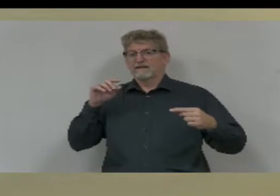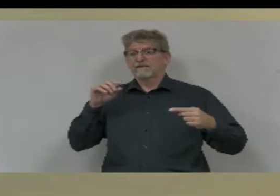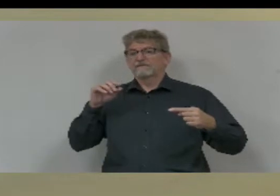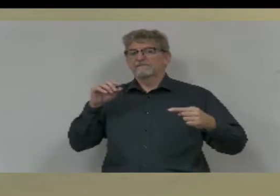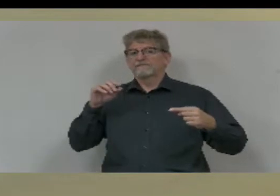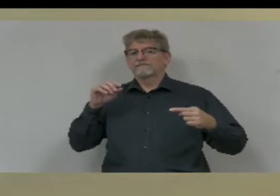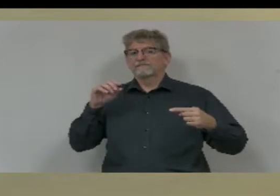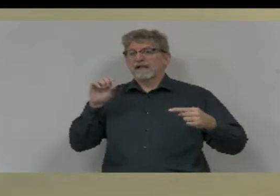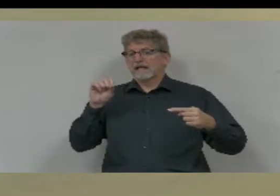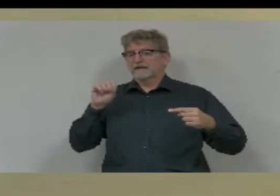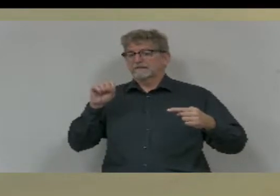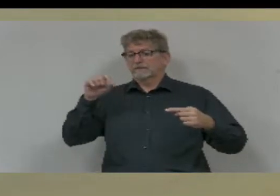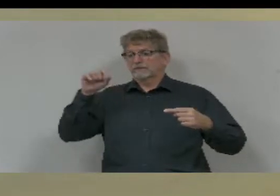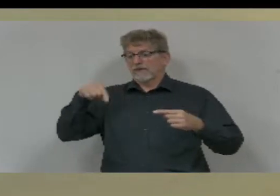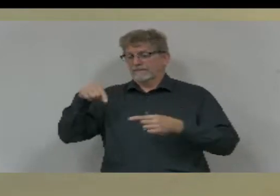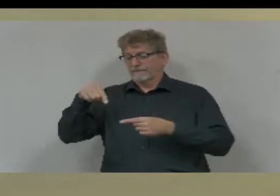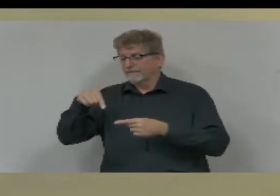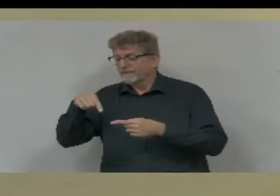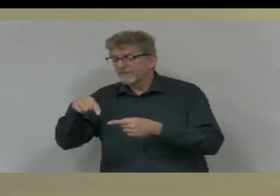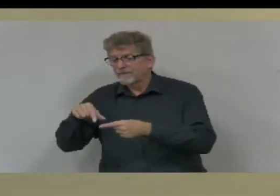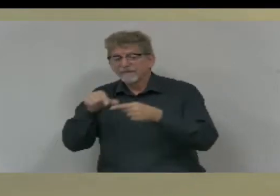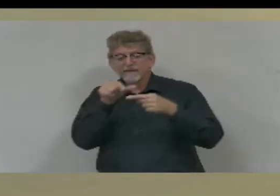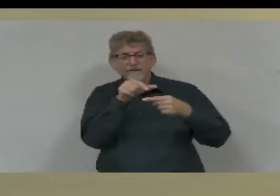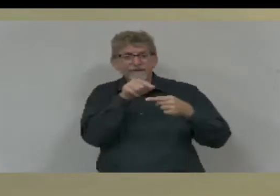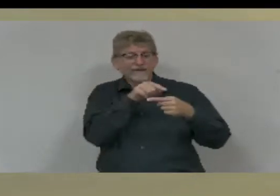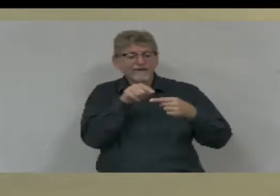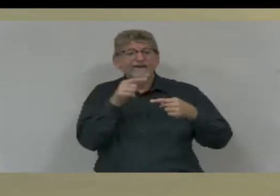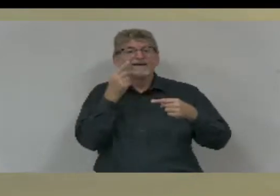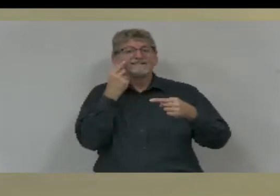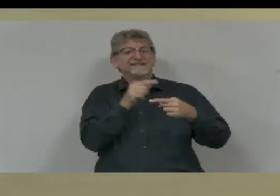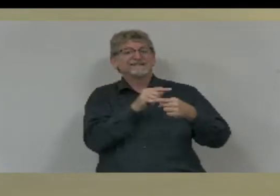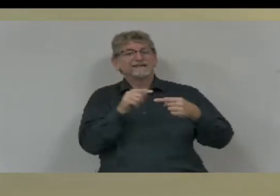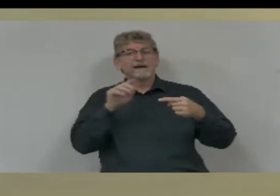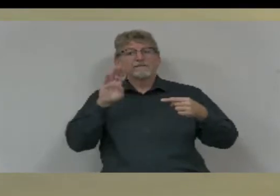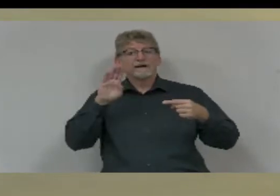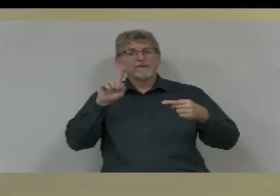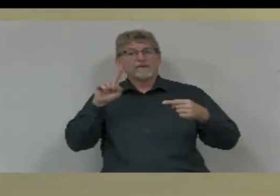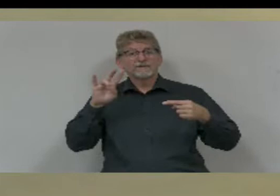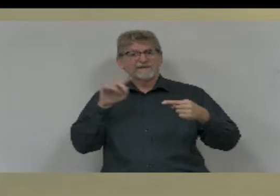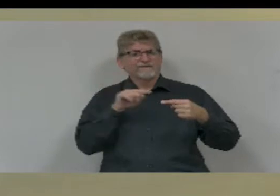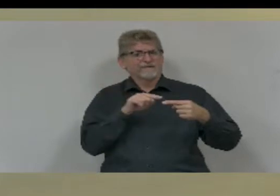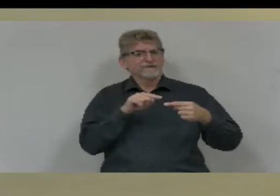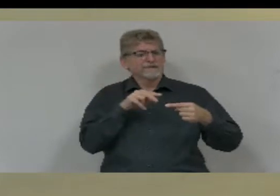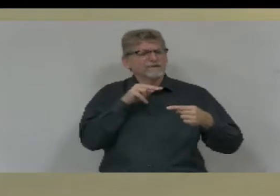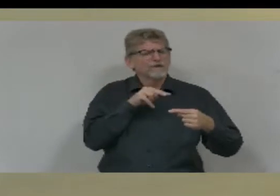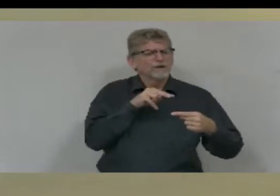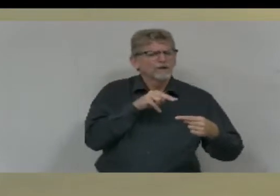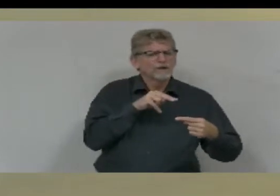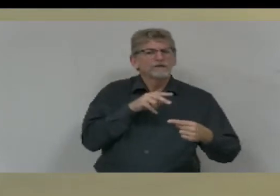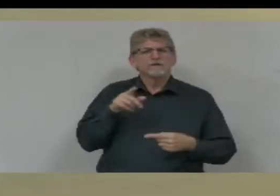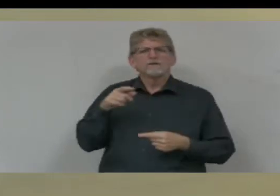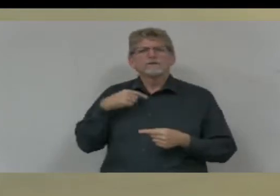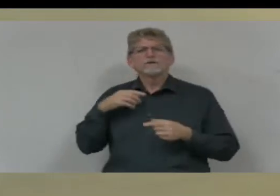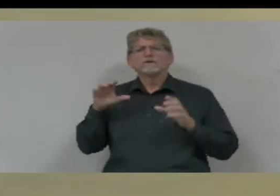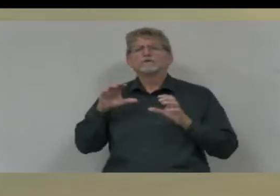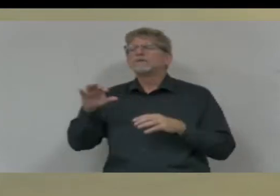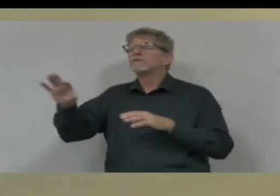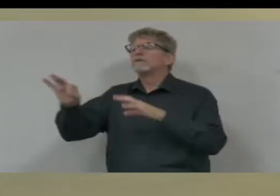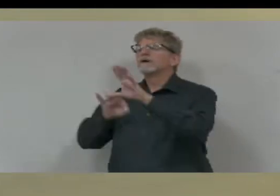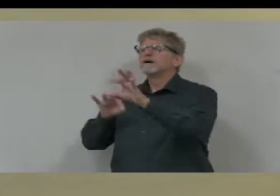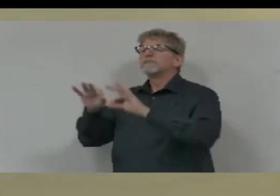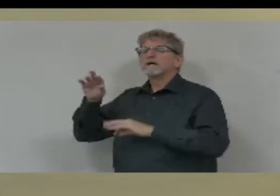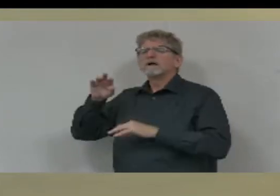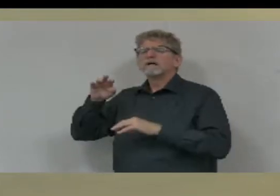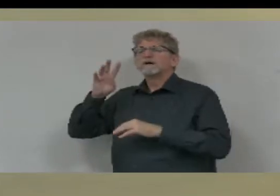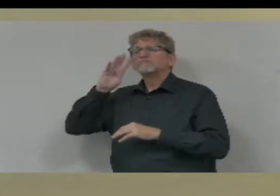likelihood is that's probably a B117. We also do random sampling of our positives because these other variants that are out there, they don't